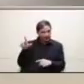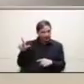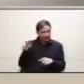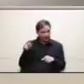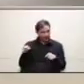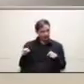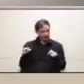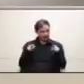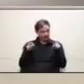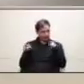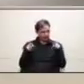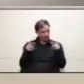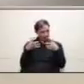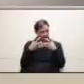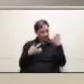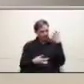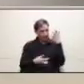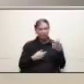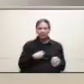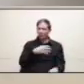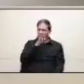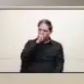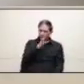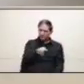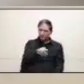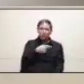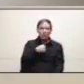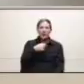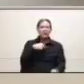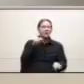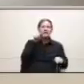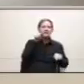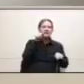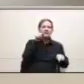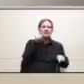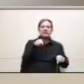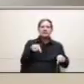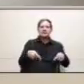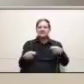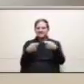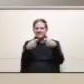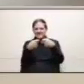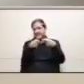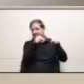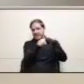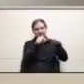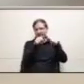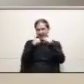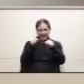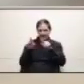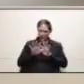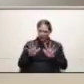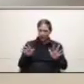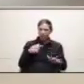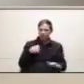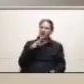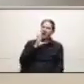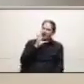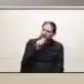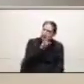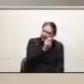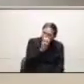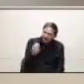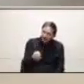very straightforward question here. We are not intimidating anyone, but we know these things that we are speaking about. I asked a question, you